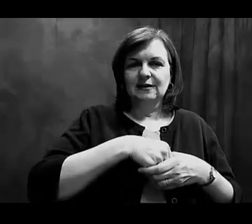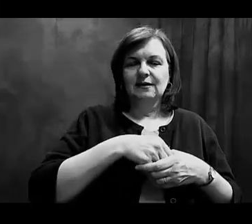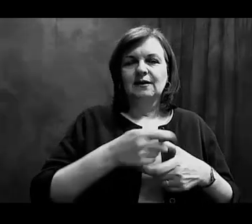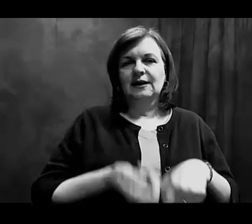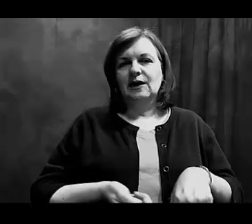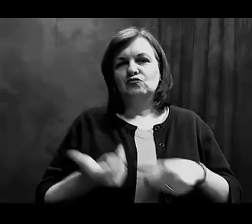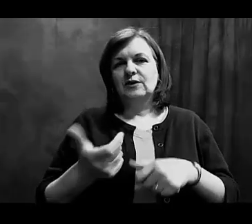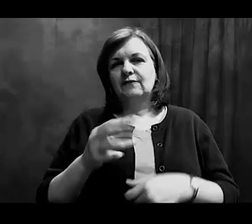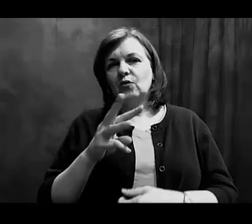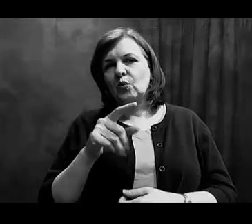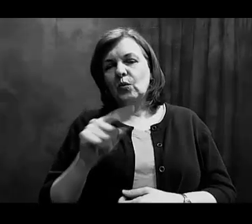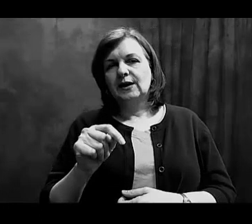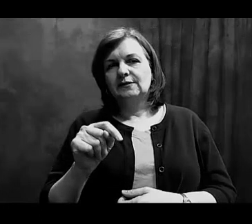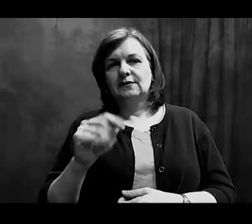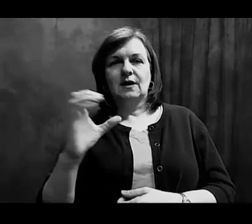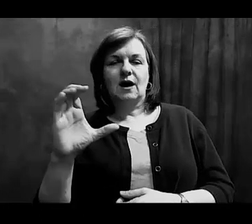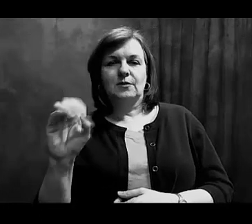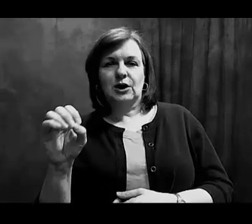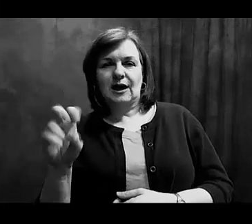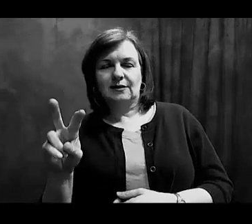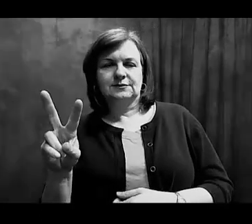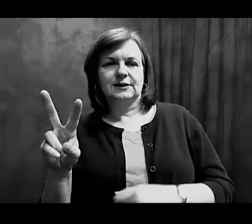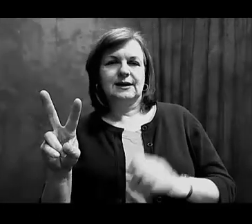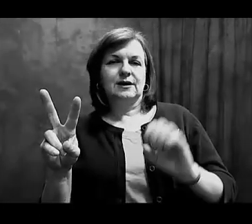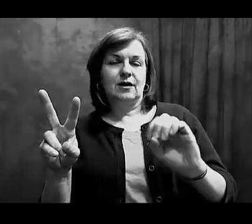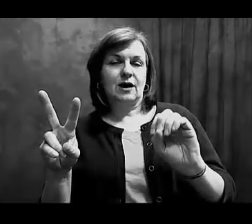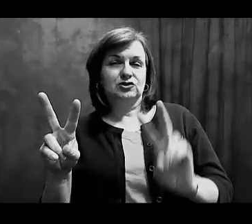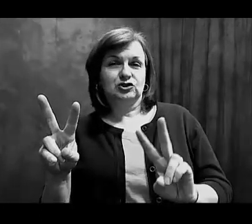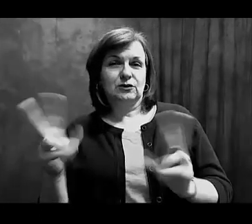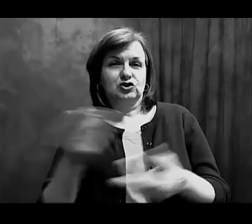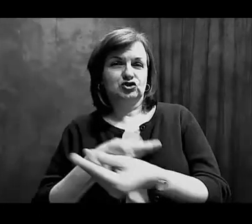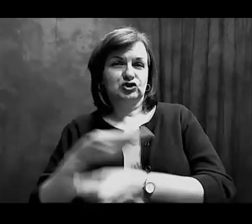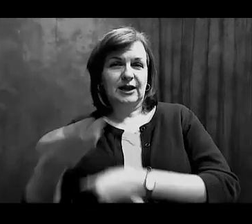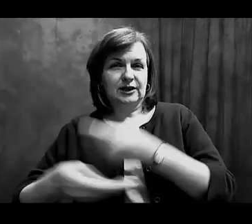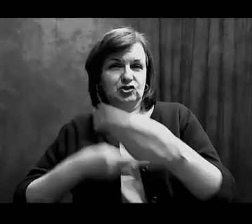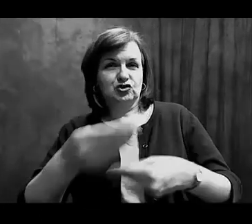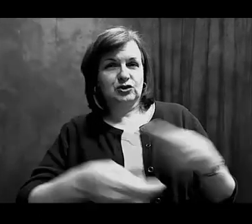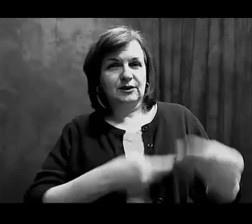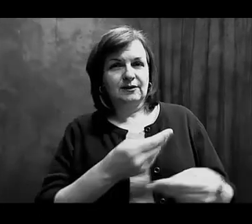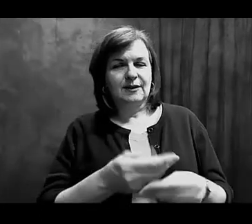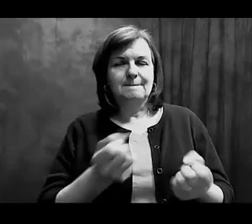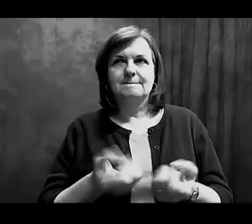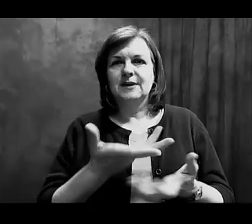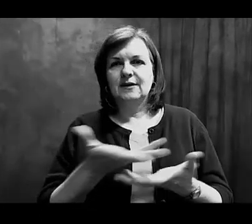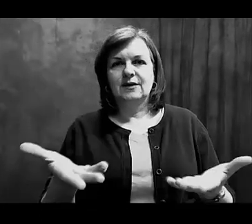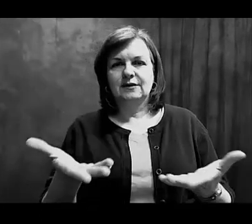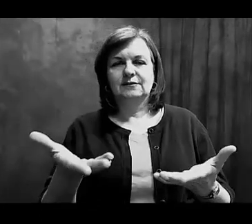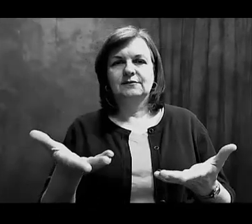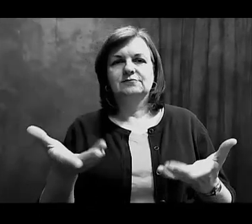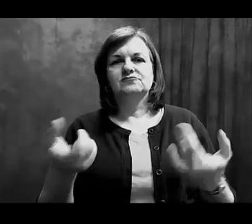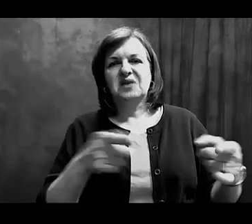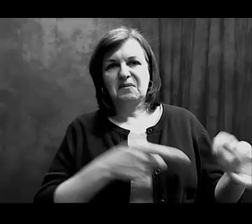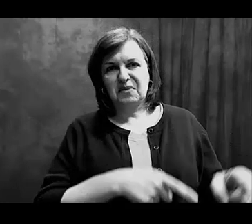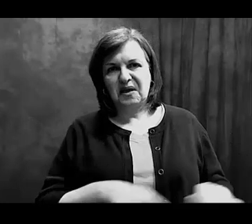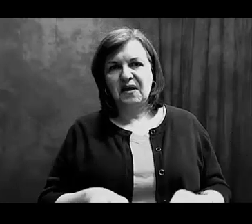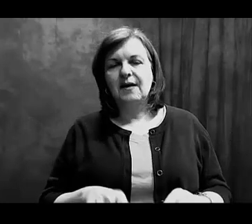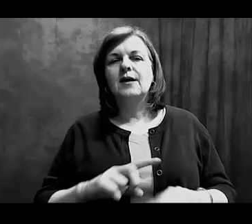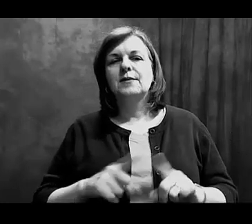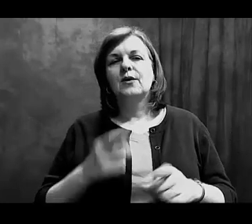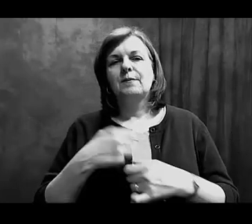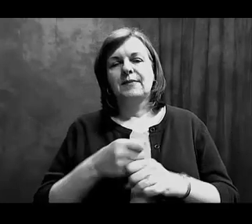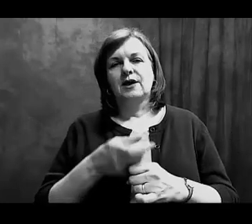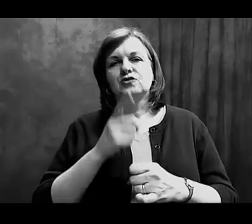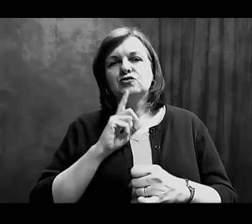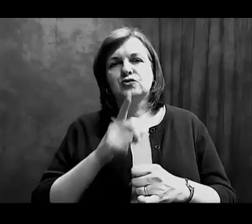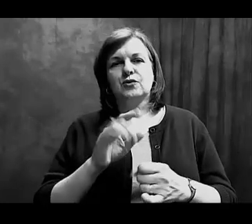food, eliminating waste, exchanging carbon dioxide, oxygen. We've got all kinds of things going on